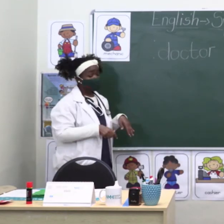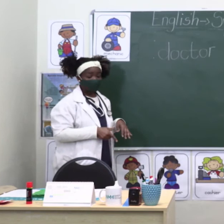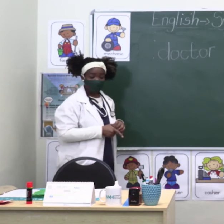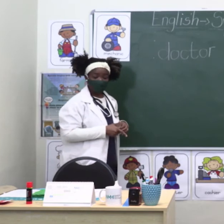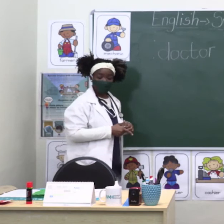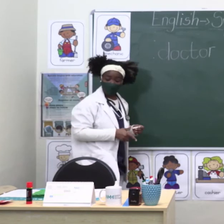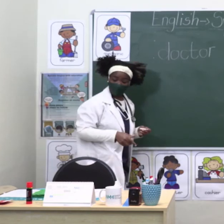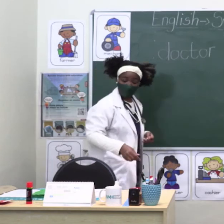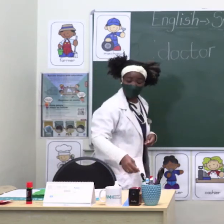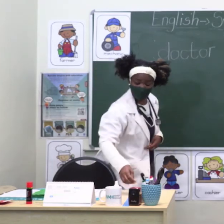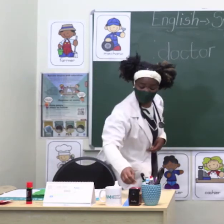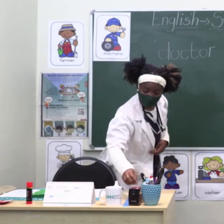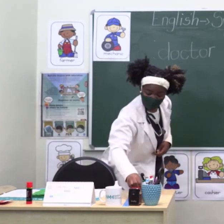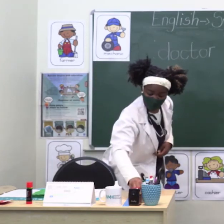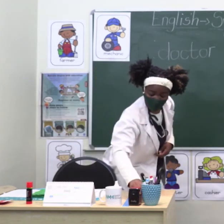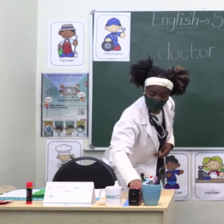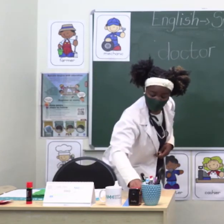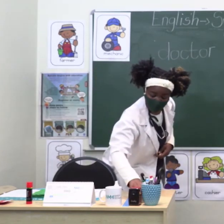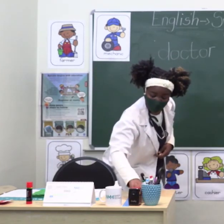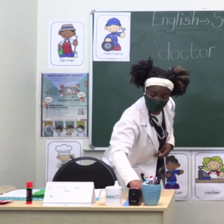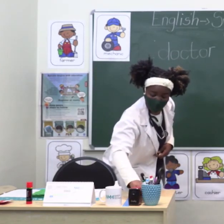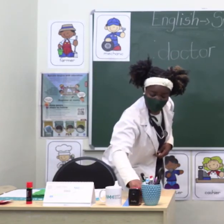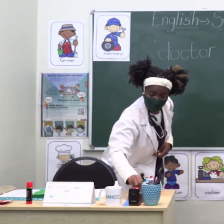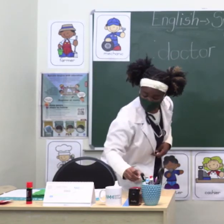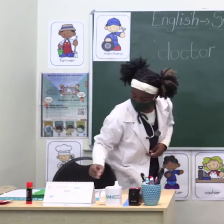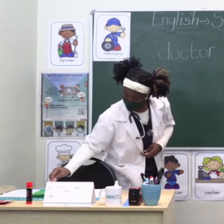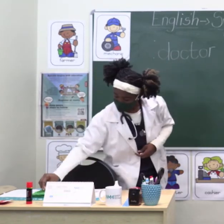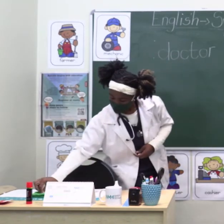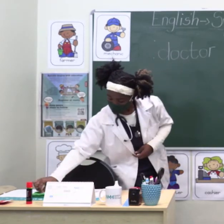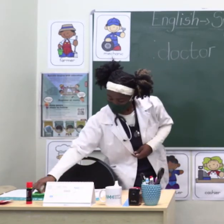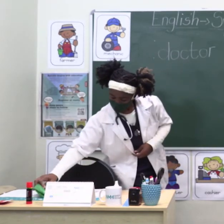words. Can you still remember our vowels?